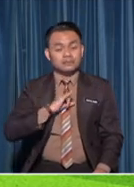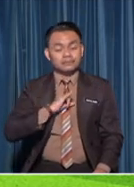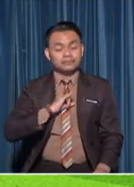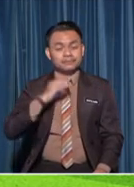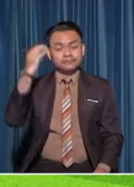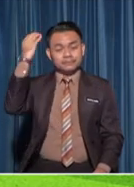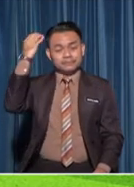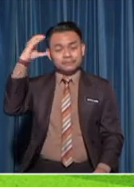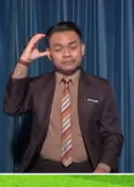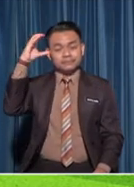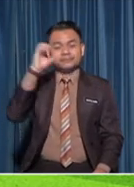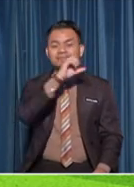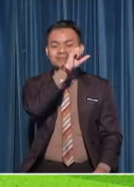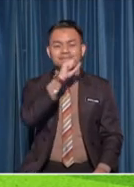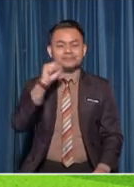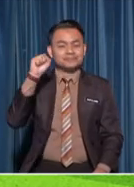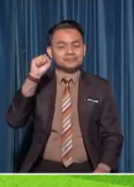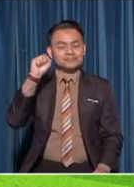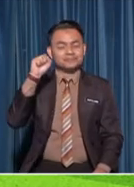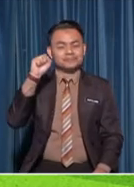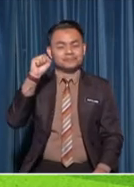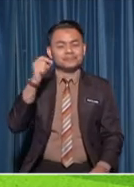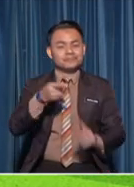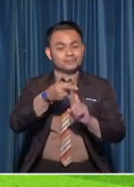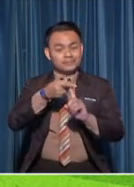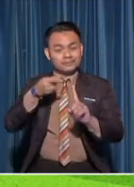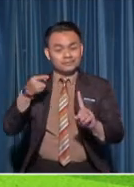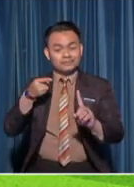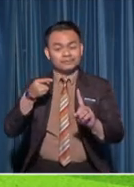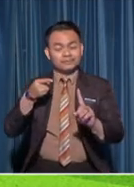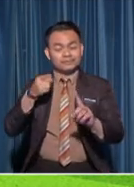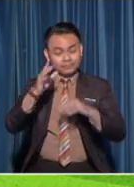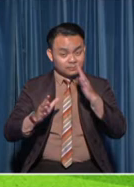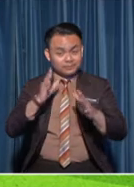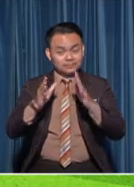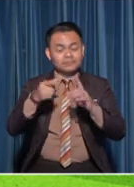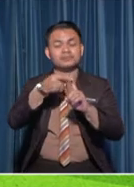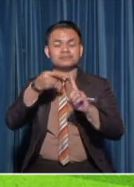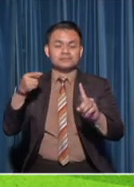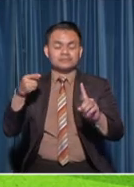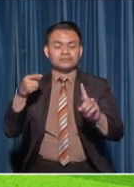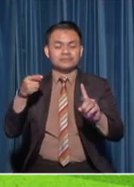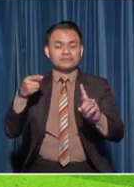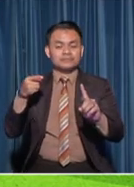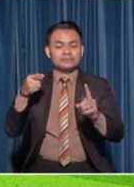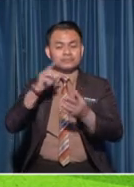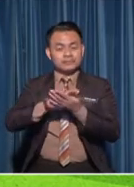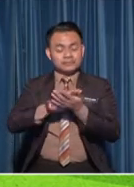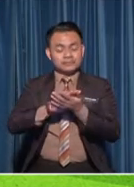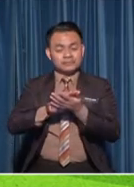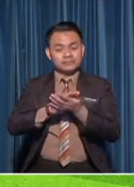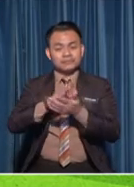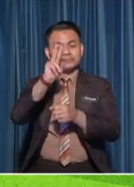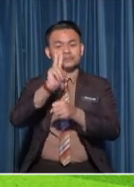Encik Saiful Amri bin Sailan, our sign language interpreter, is from